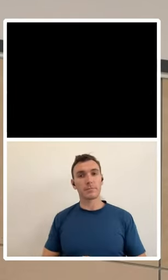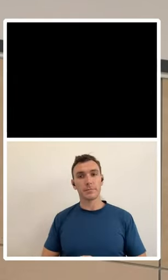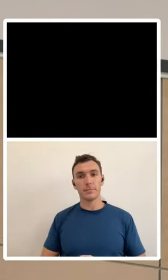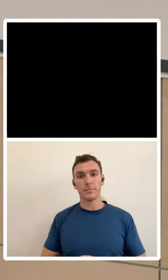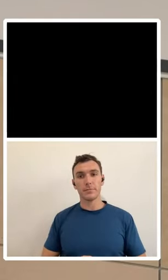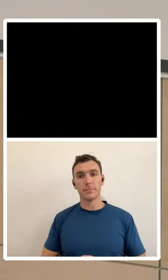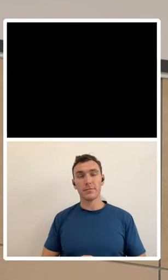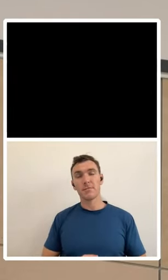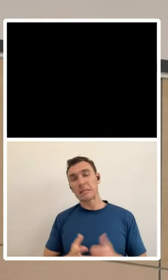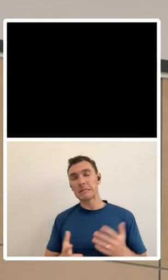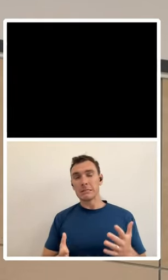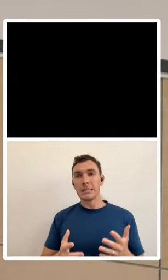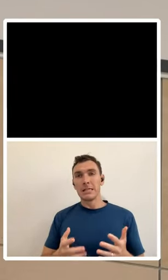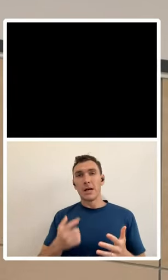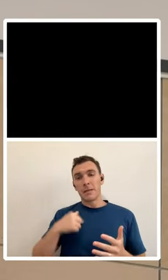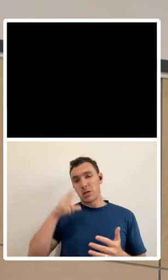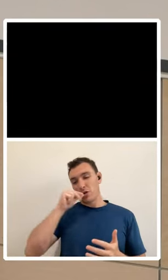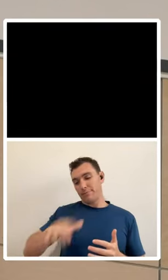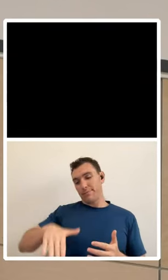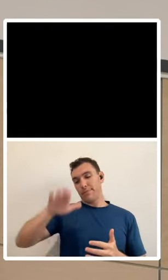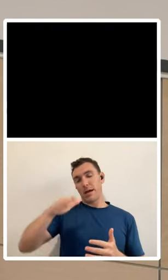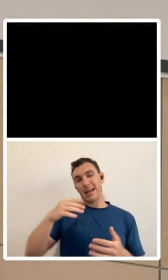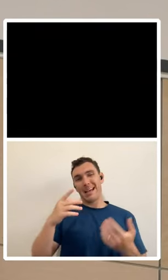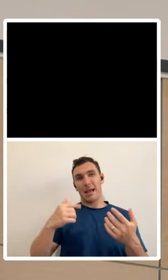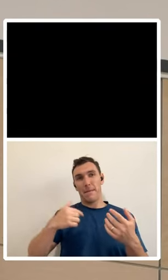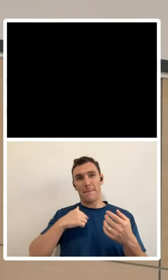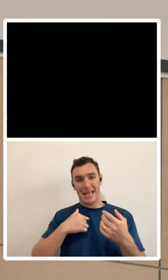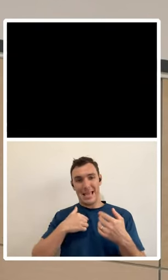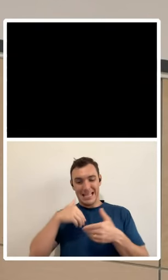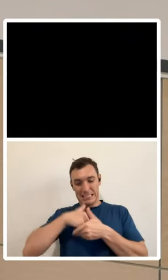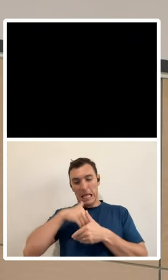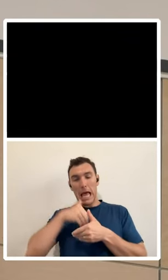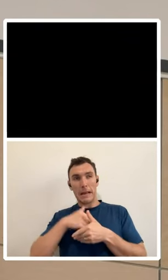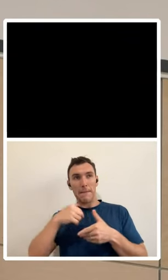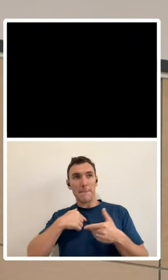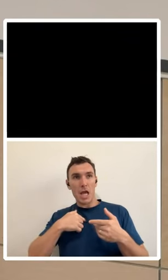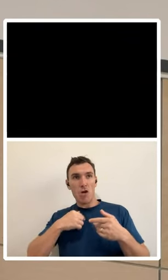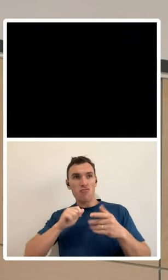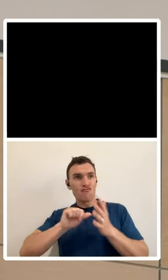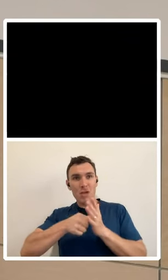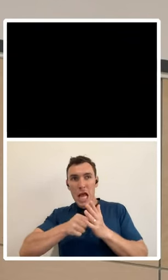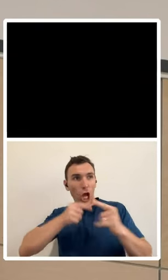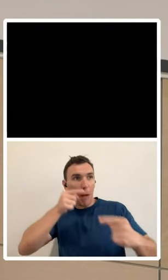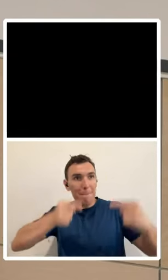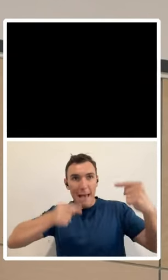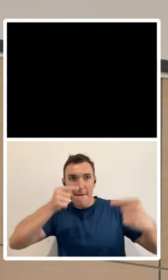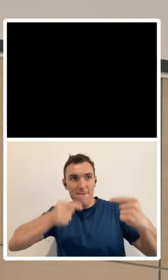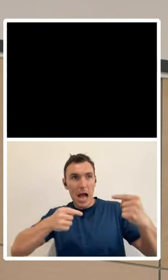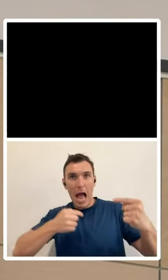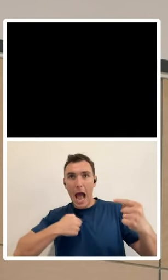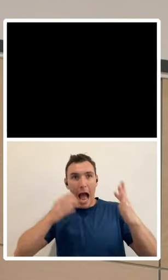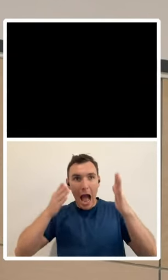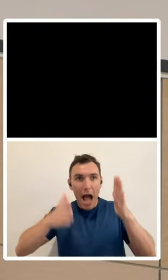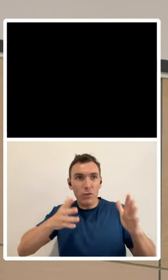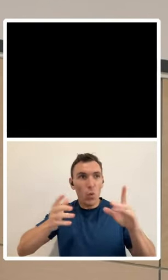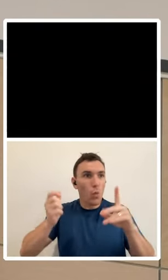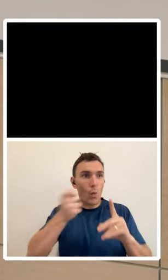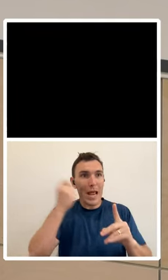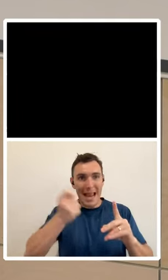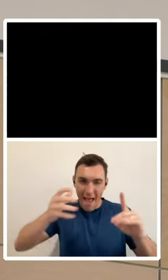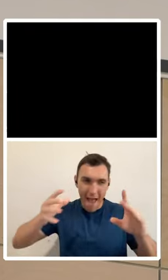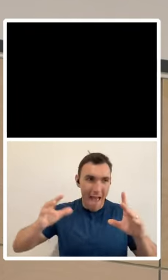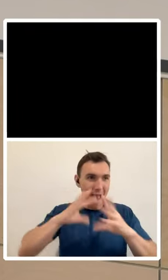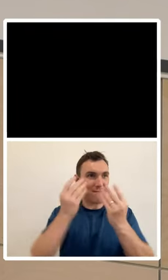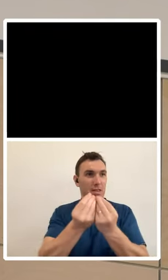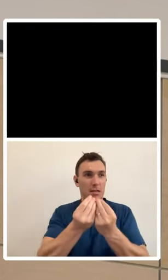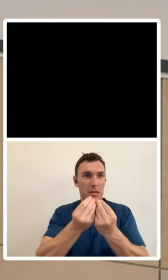studying really hard, then you go on. Then they'd come to my house and realise there's no desk, you know what I mean? Mm. He's just like, he's not studying, he's just playing football all day. And then people think